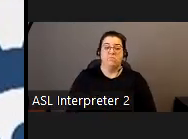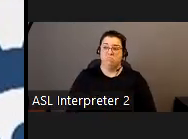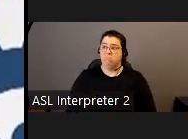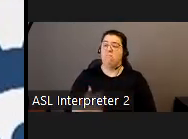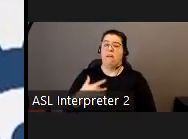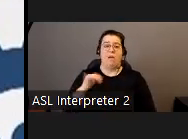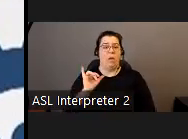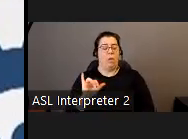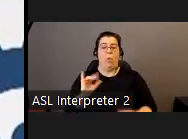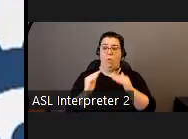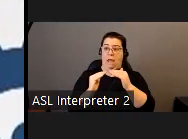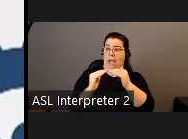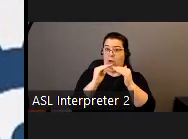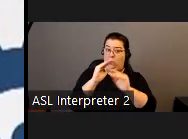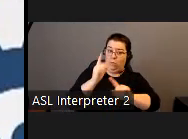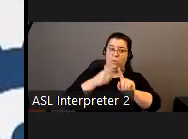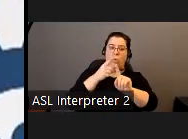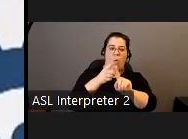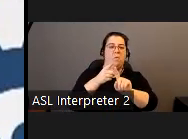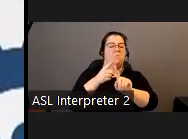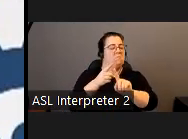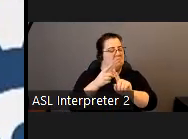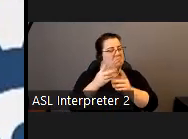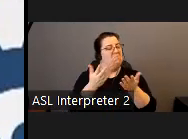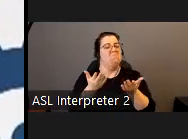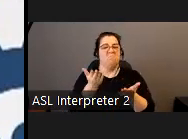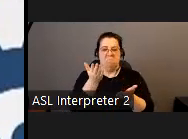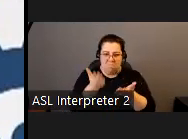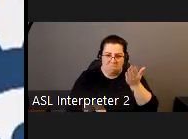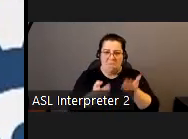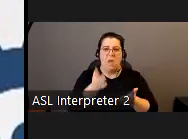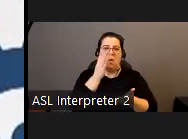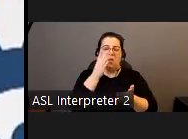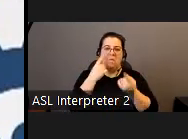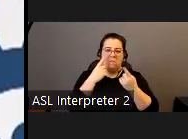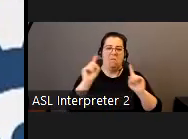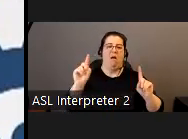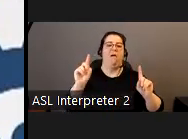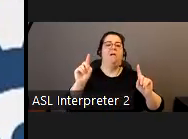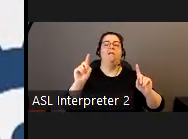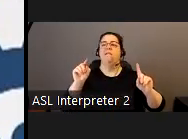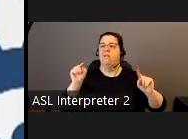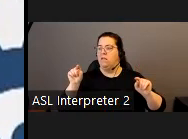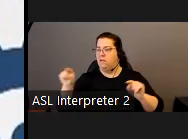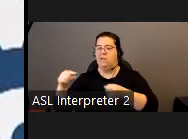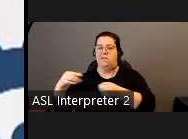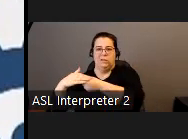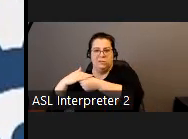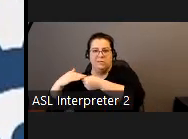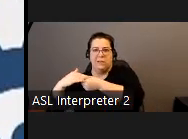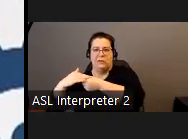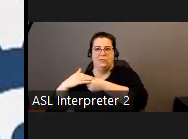strategic direction that has the potential to bridge long-standing research and sector tensions by anchoring